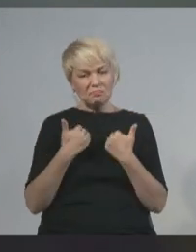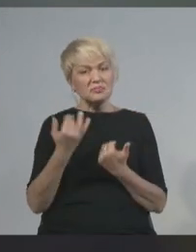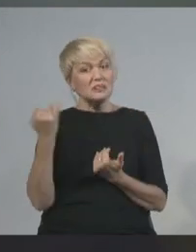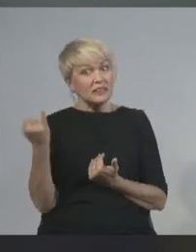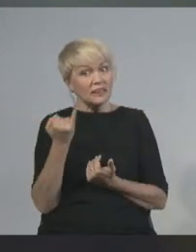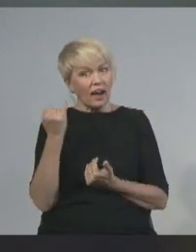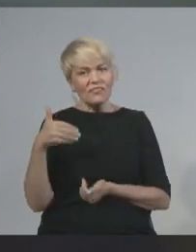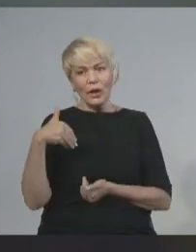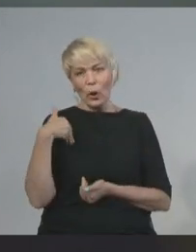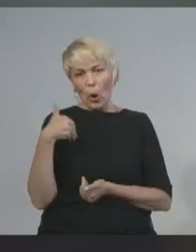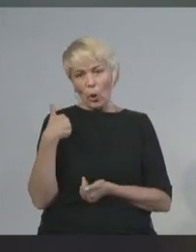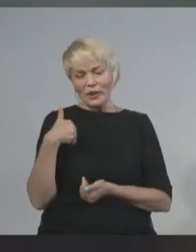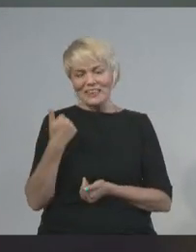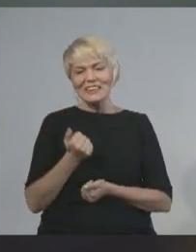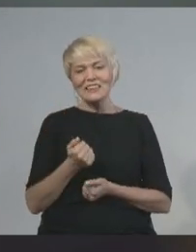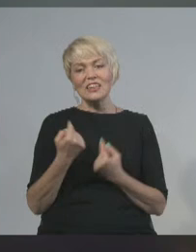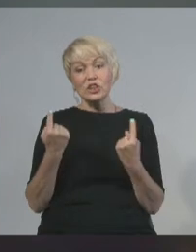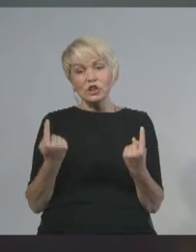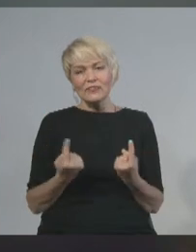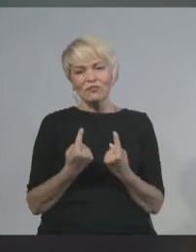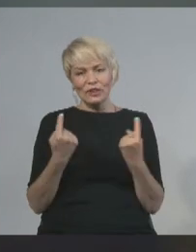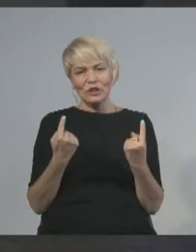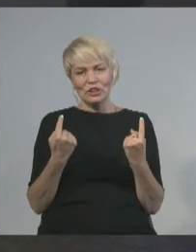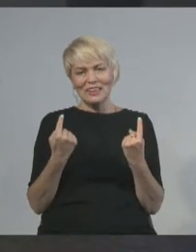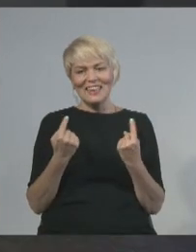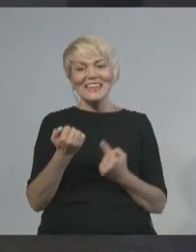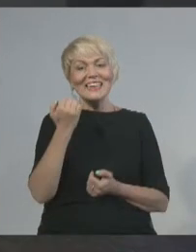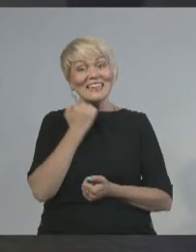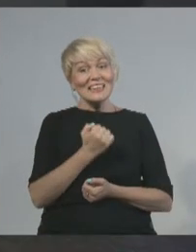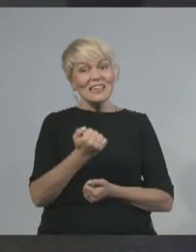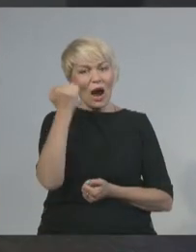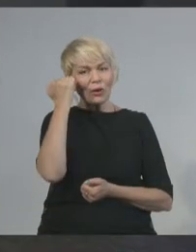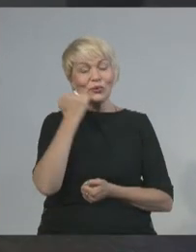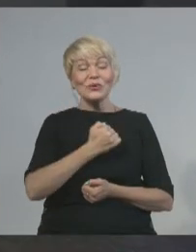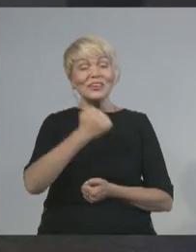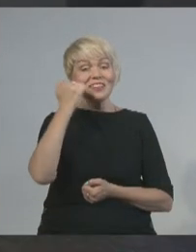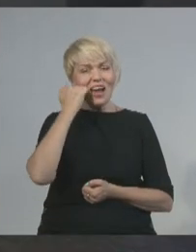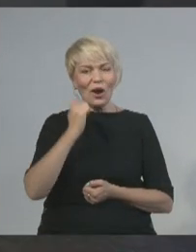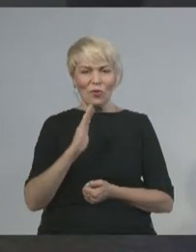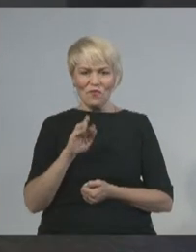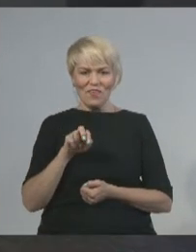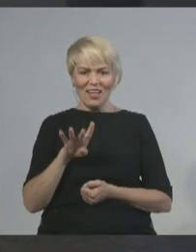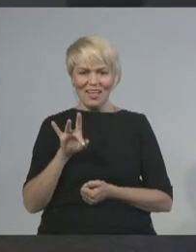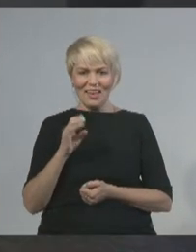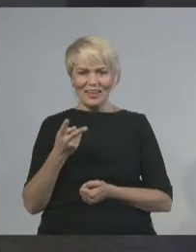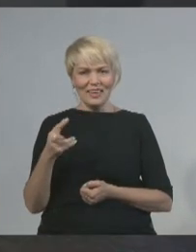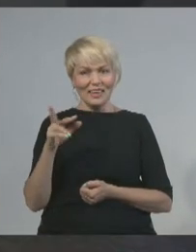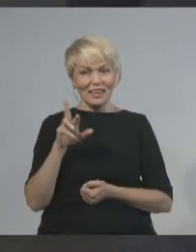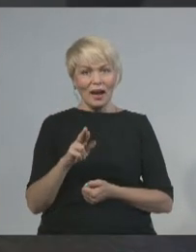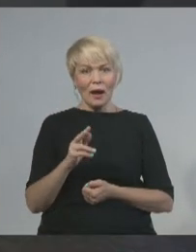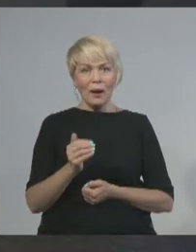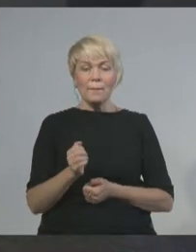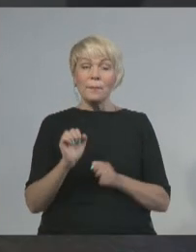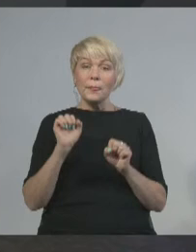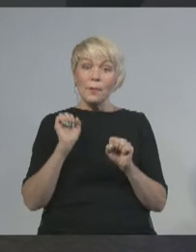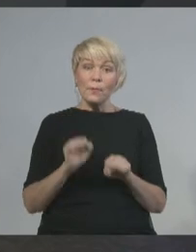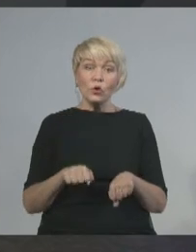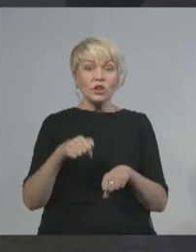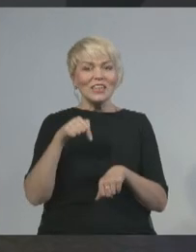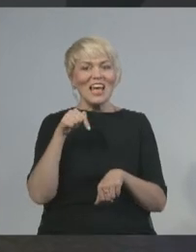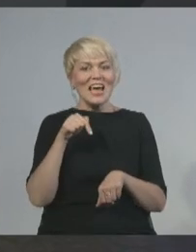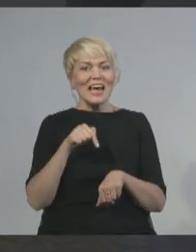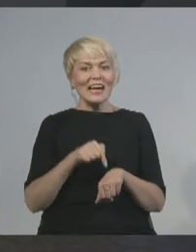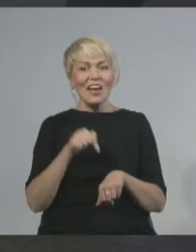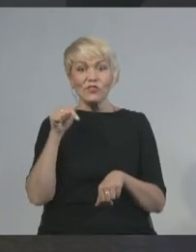relevant for them useful and the one that you are used to thank you valeria can you also